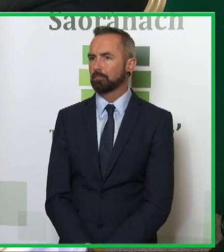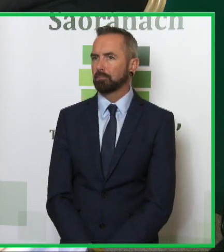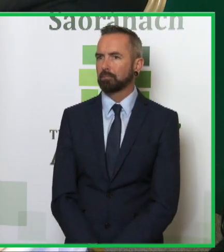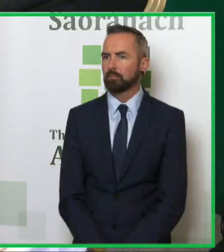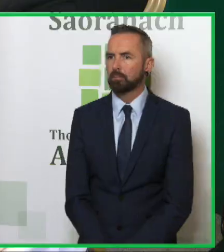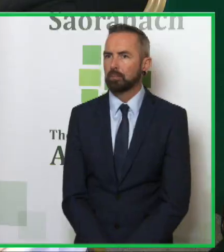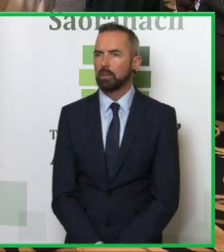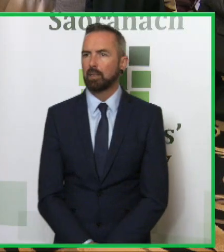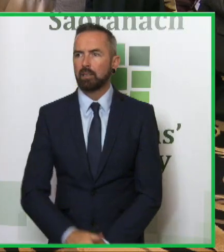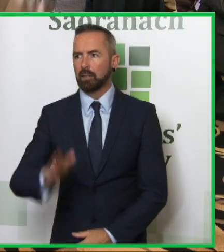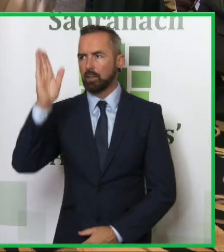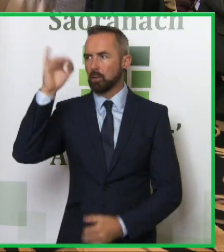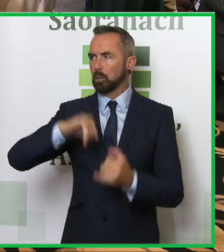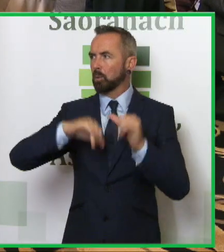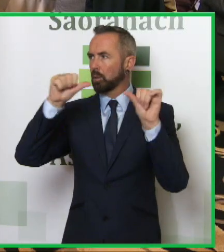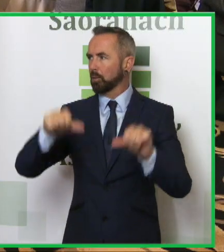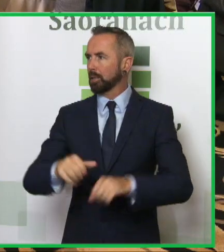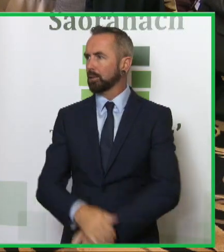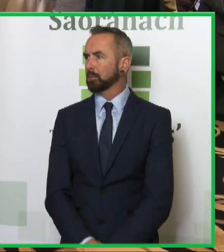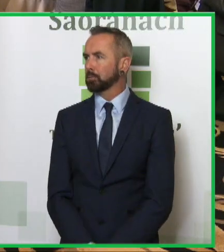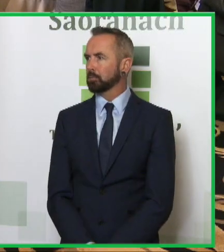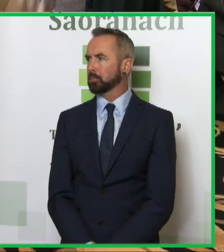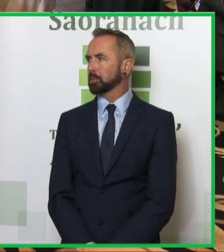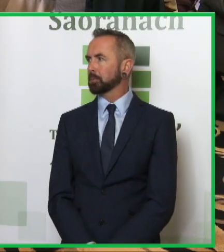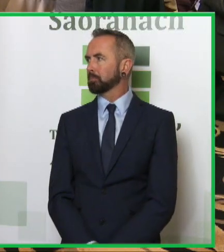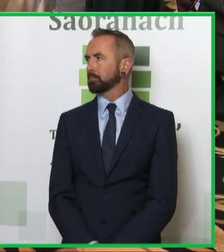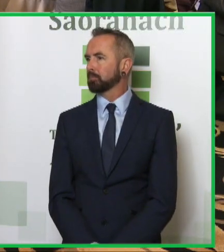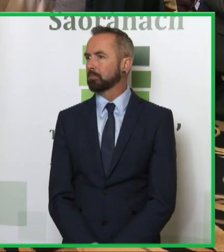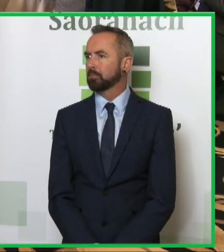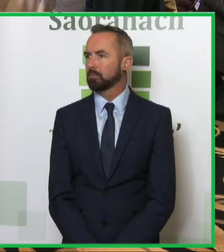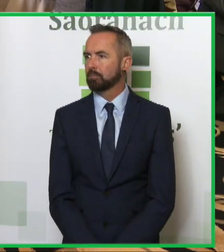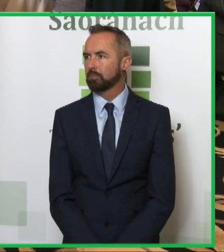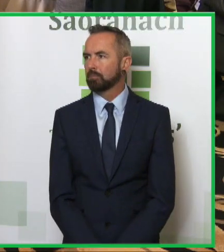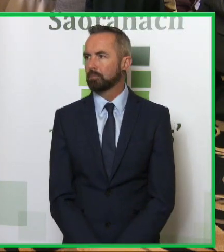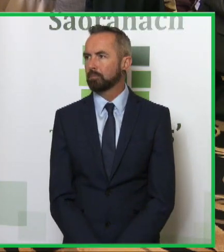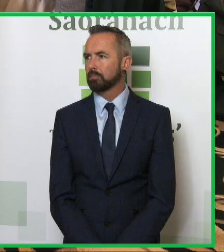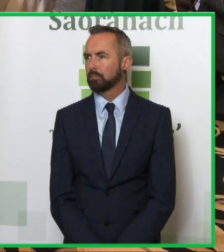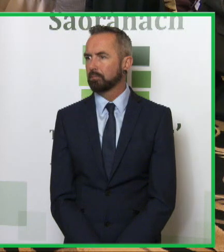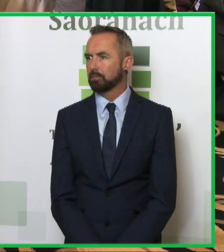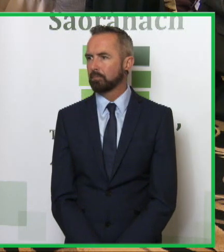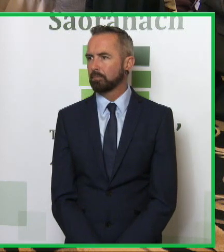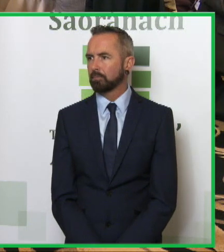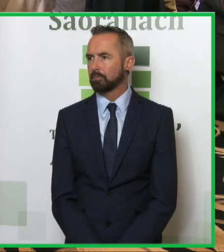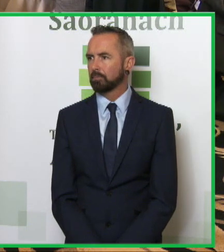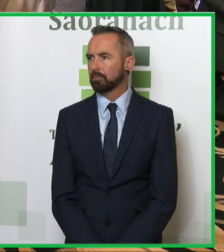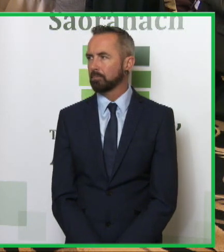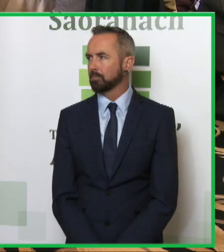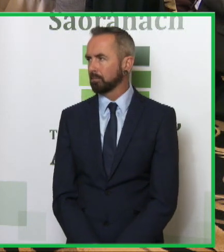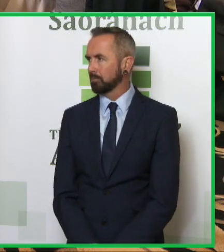All those in favour, please. Quick show of hands. Yeah, okay, that's clear enough.